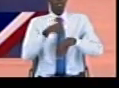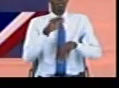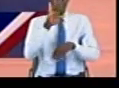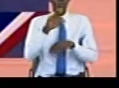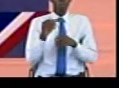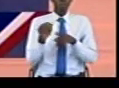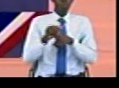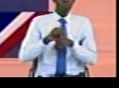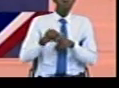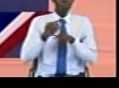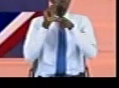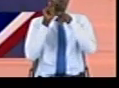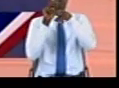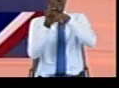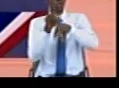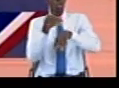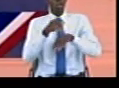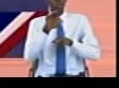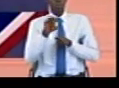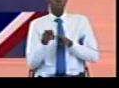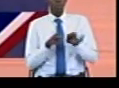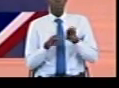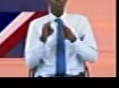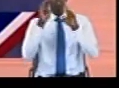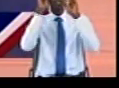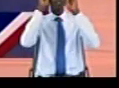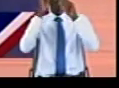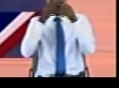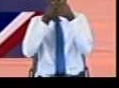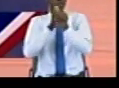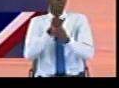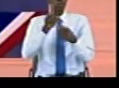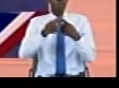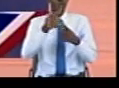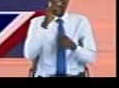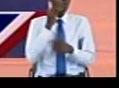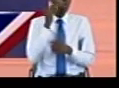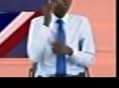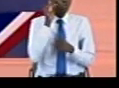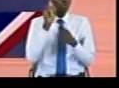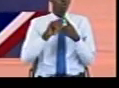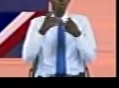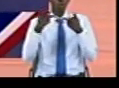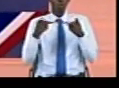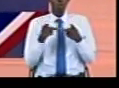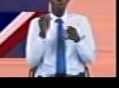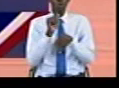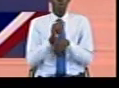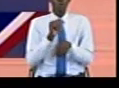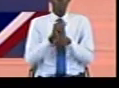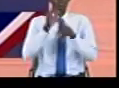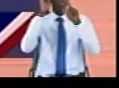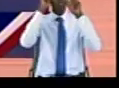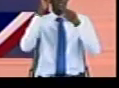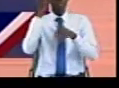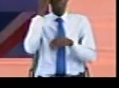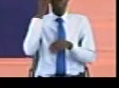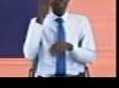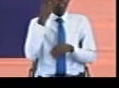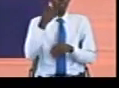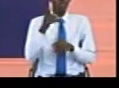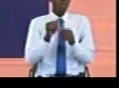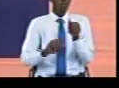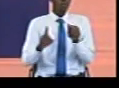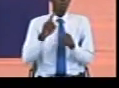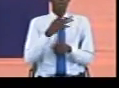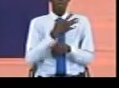He looks at your behavior. He follows you to your home. He follows you to the place of work. He knows you and he sees you everywhere. And now he